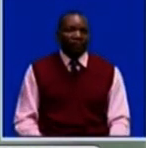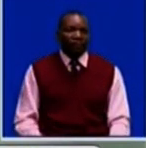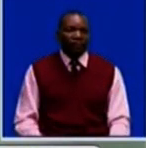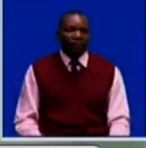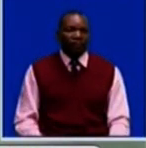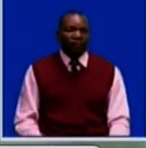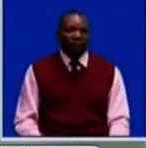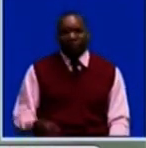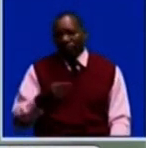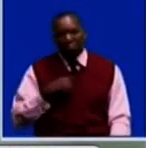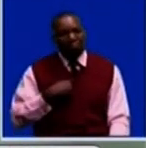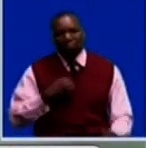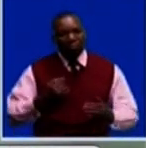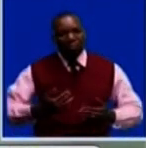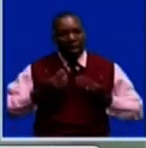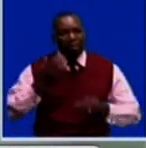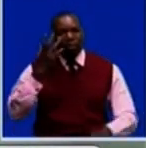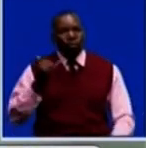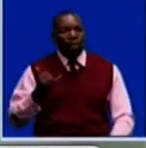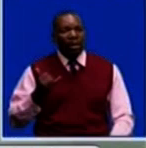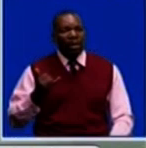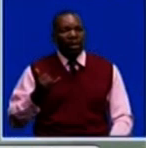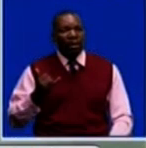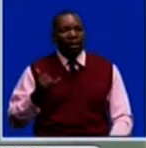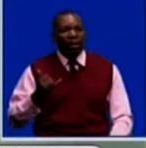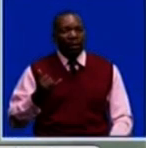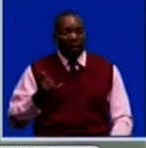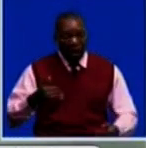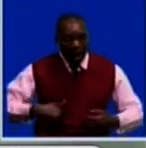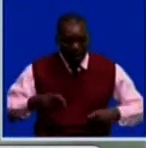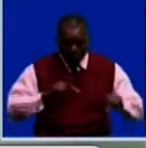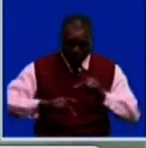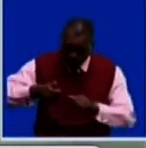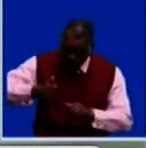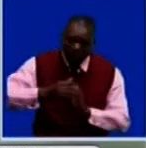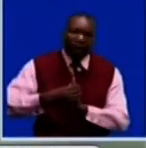Why am I saying so? It is young driven.